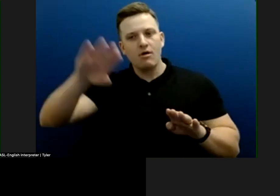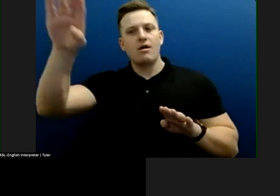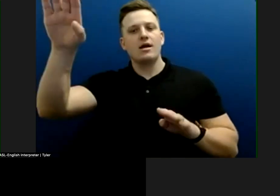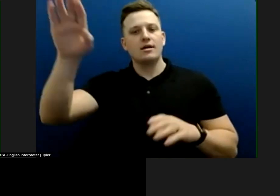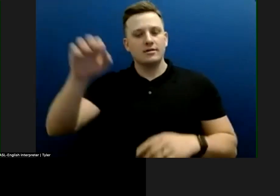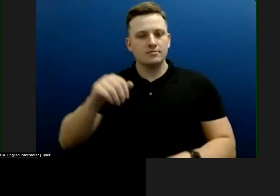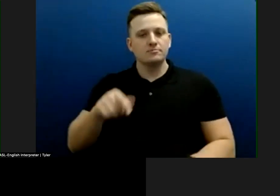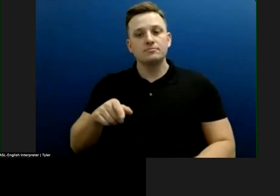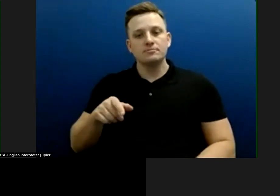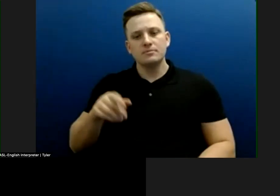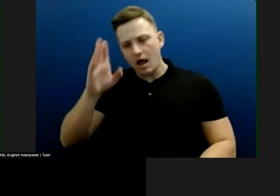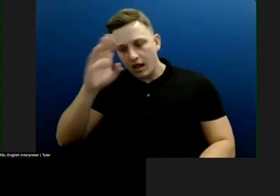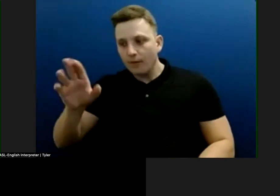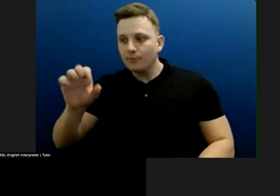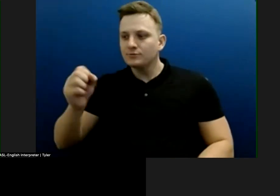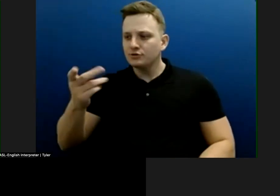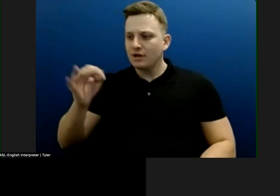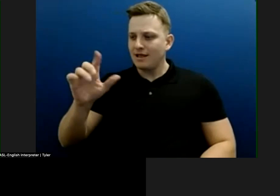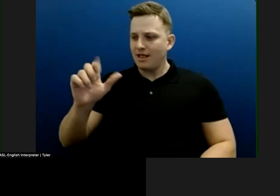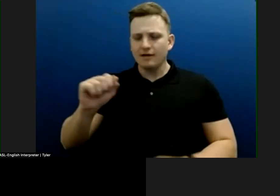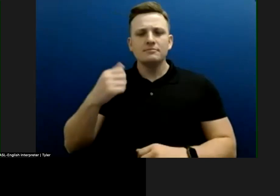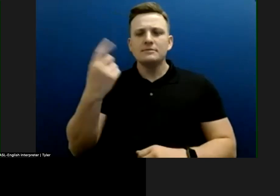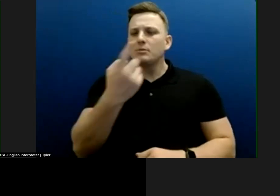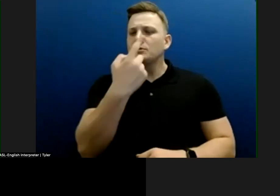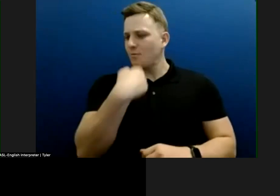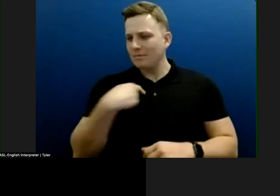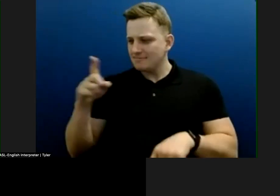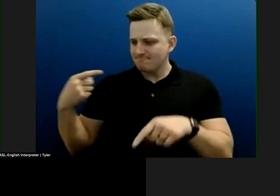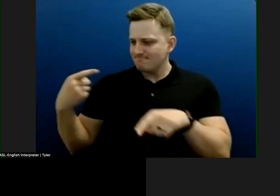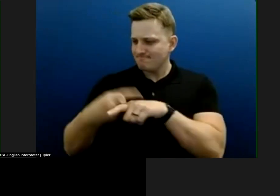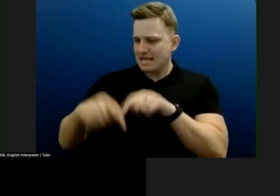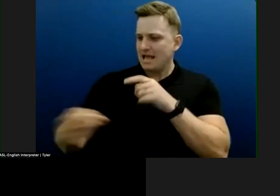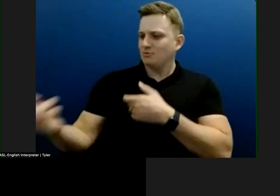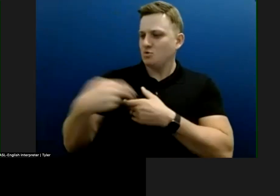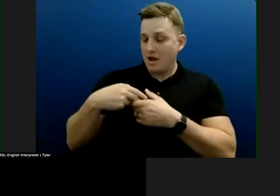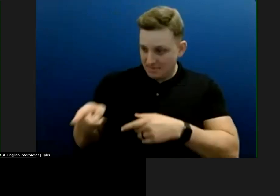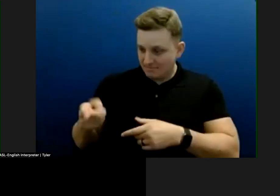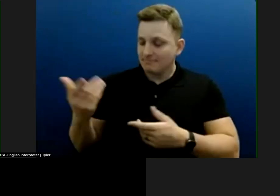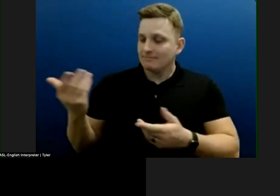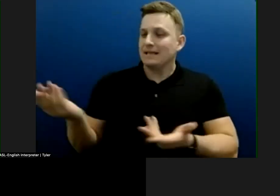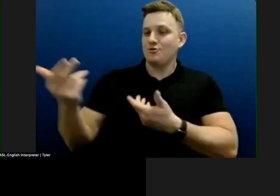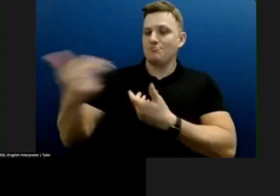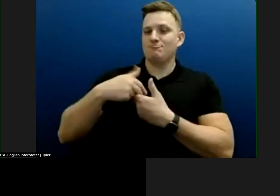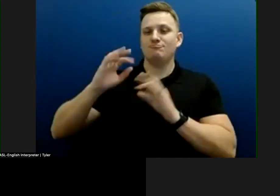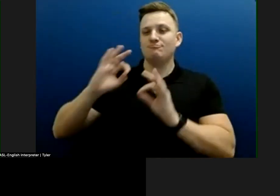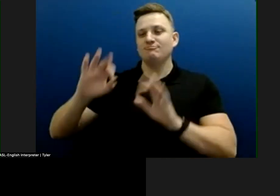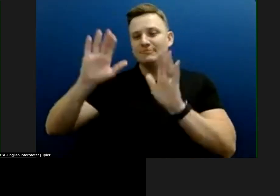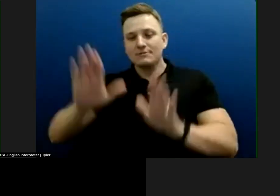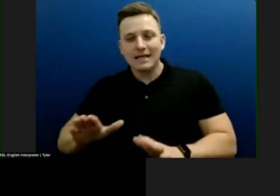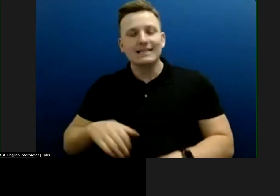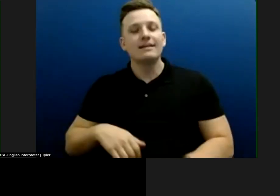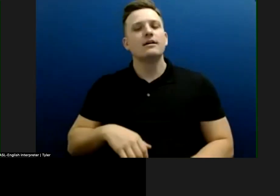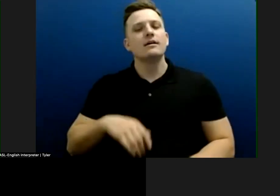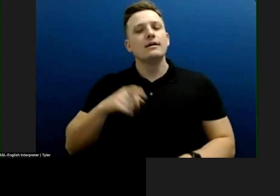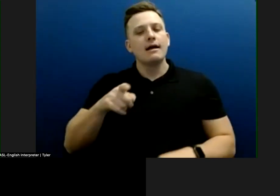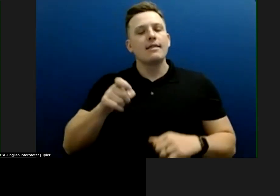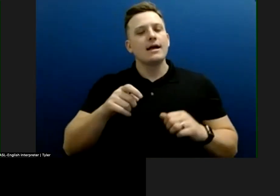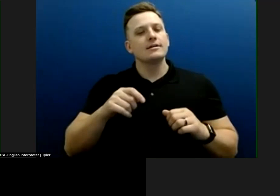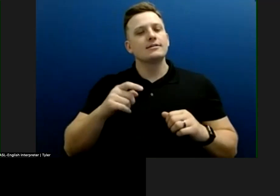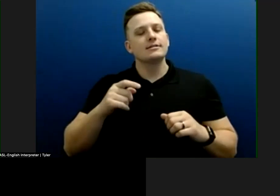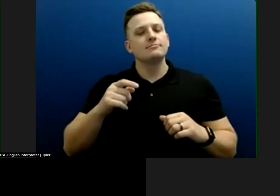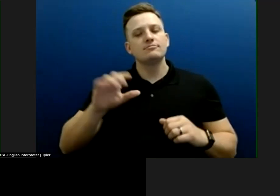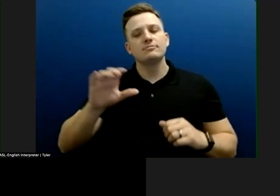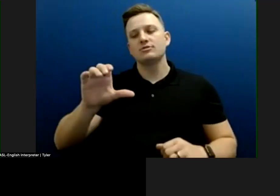Somebody said you might not make it today. That's great. Crescendo, when she's, again, some